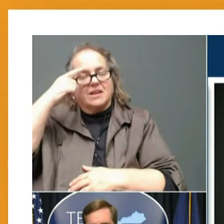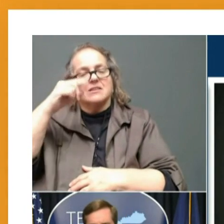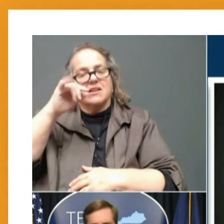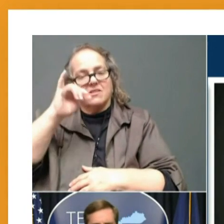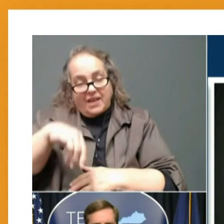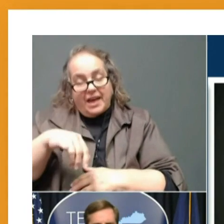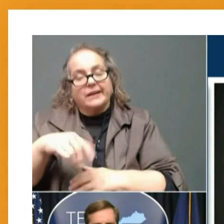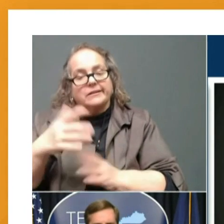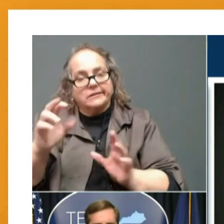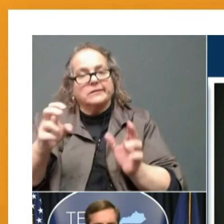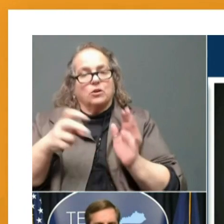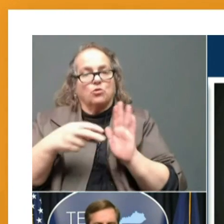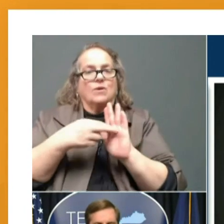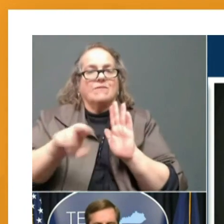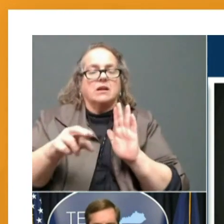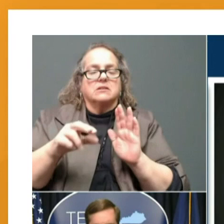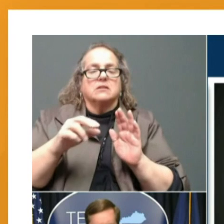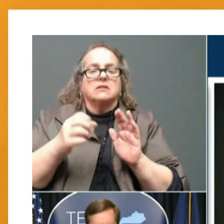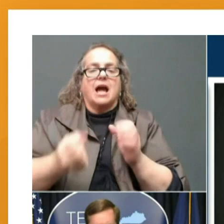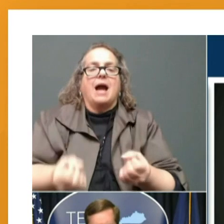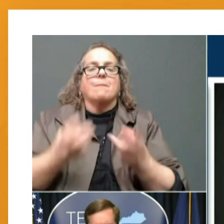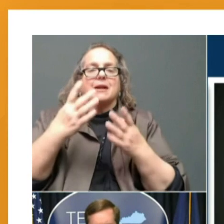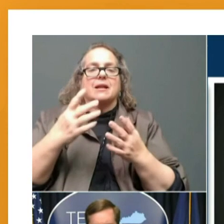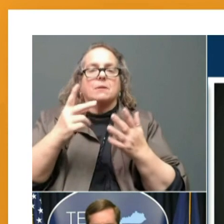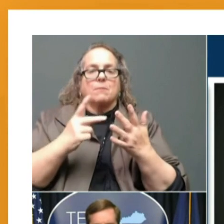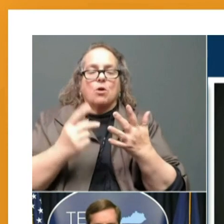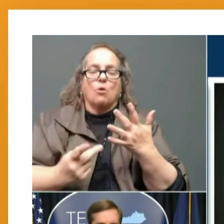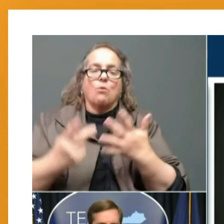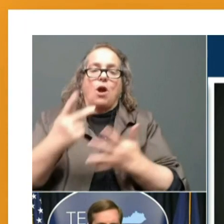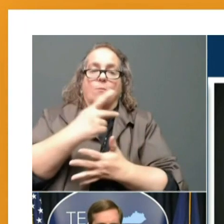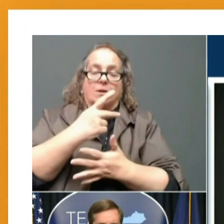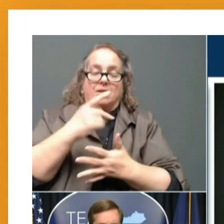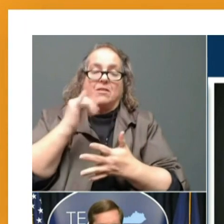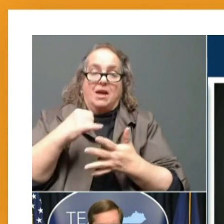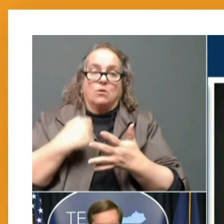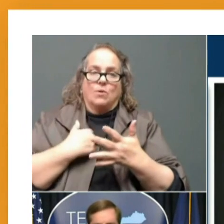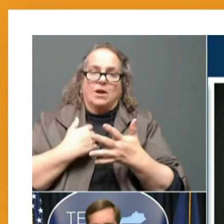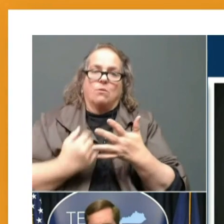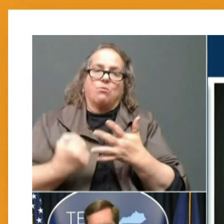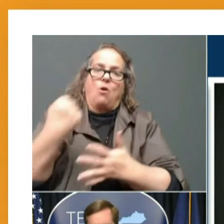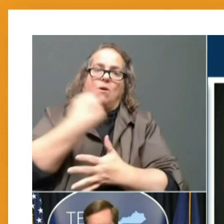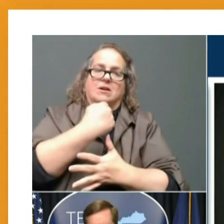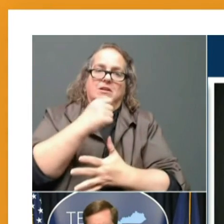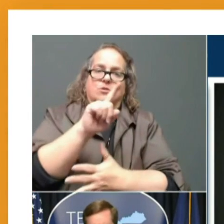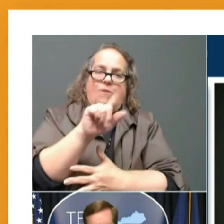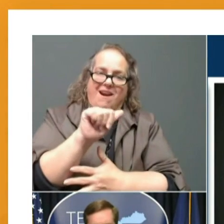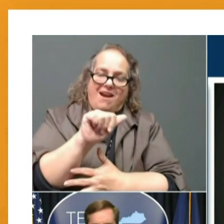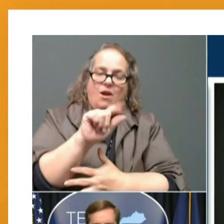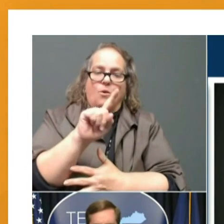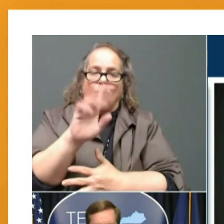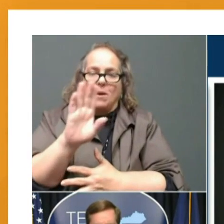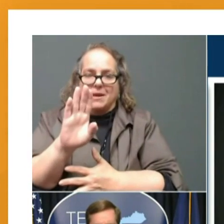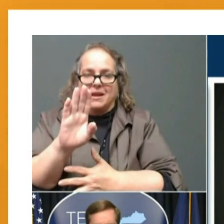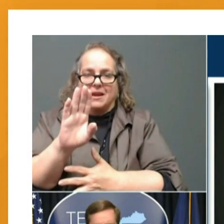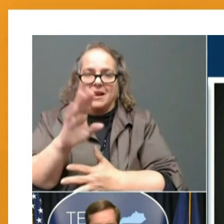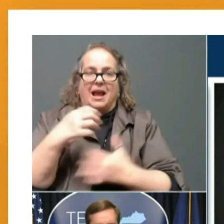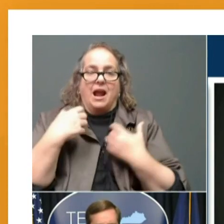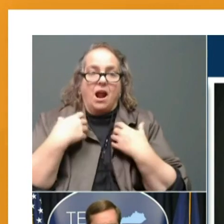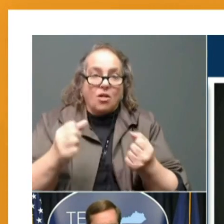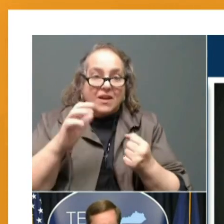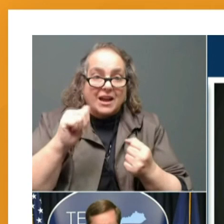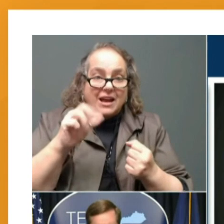the populations that have been prioritized in 1A and 1B. That's healthcare,